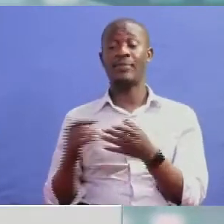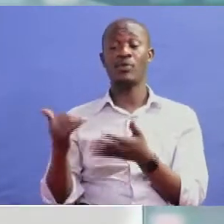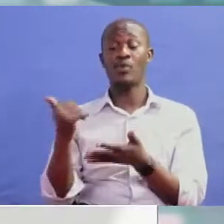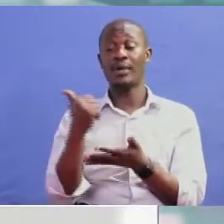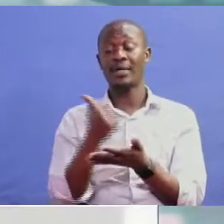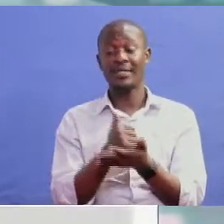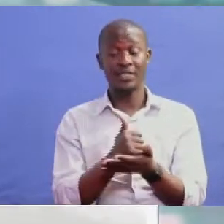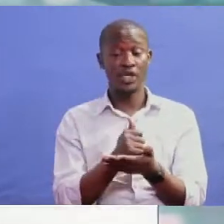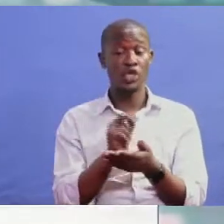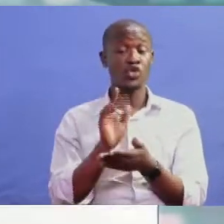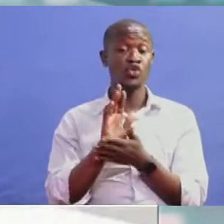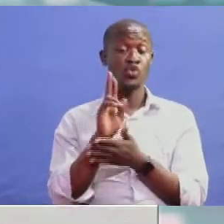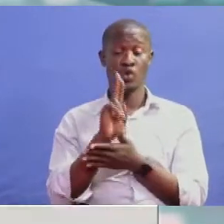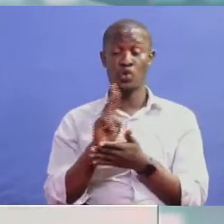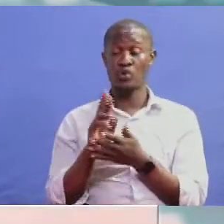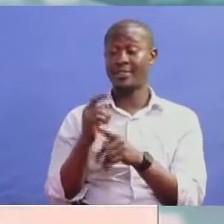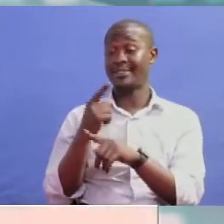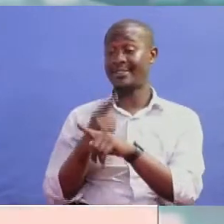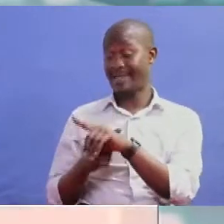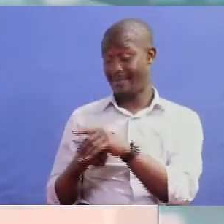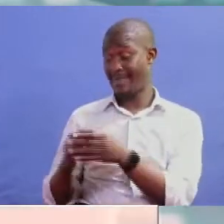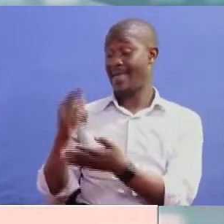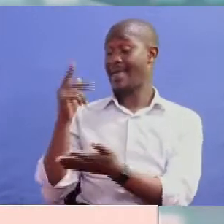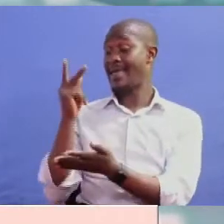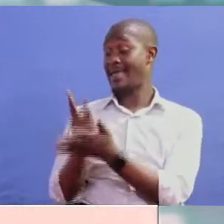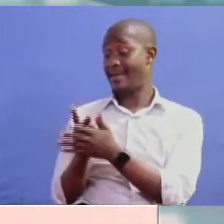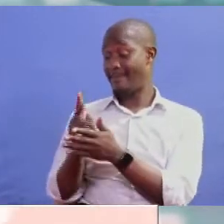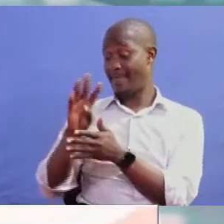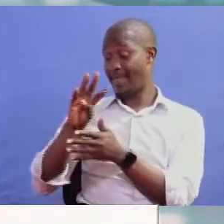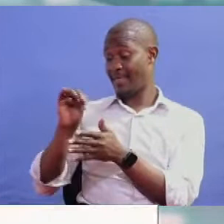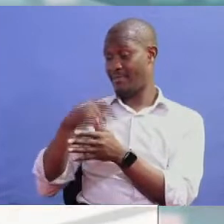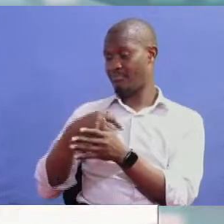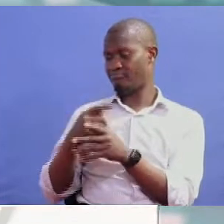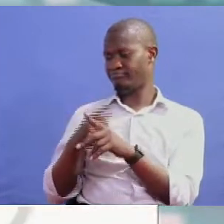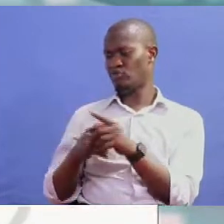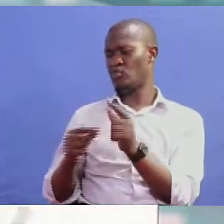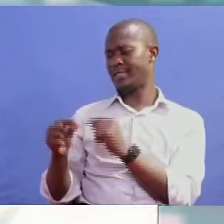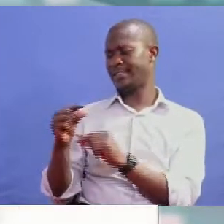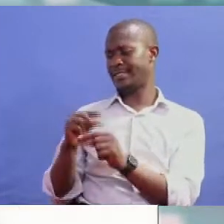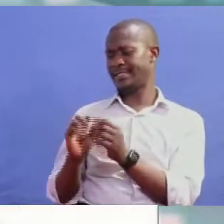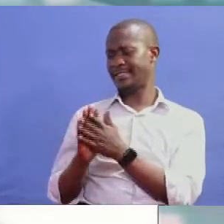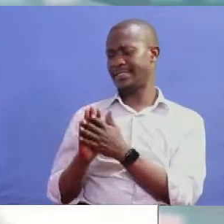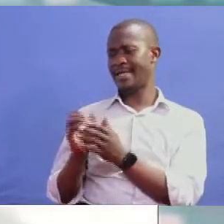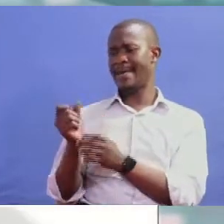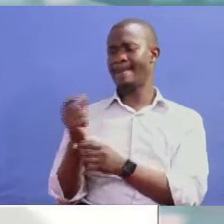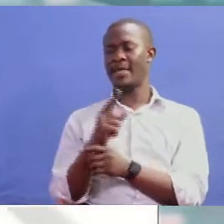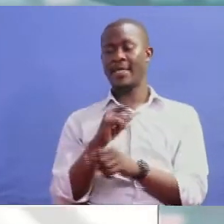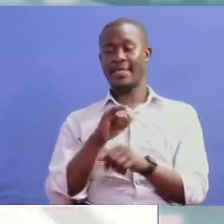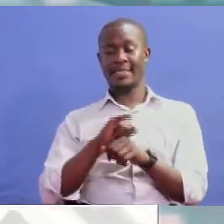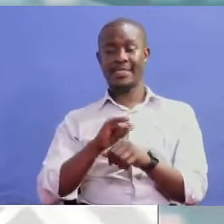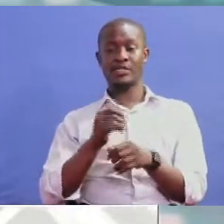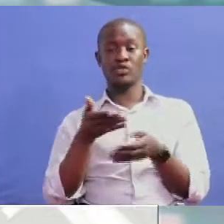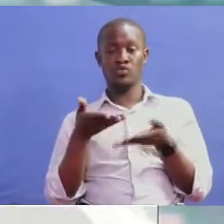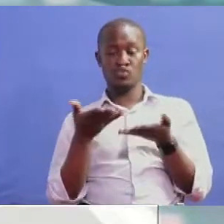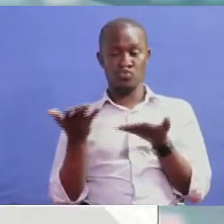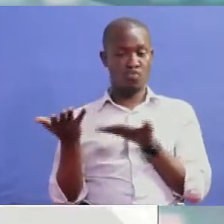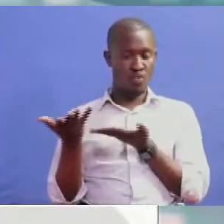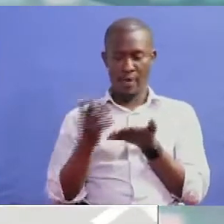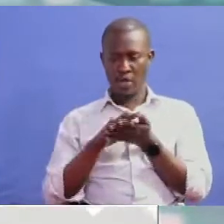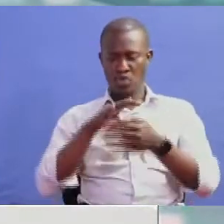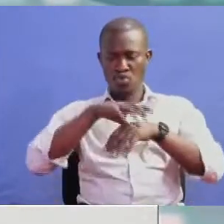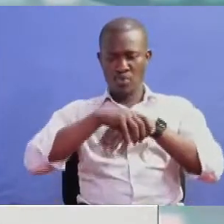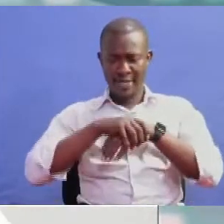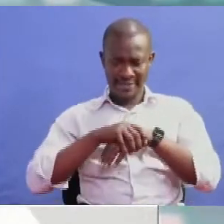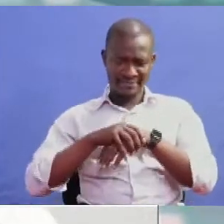spending. When you're sustaining them, you are actually generating revenue. And this is where you get to customer